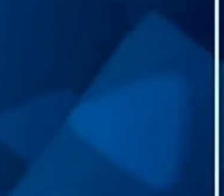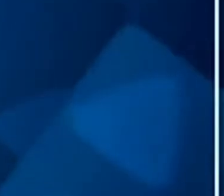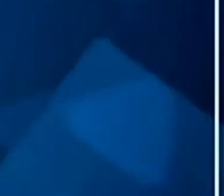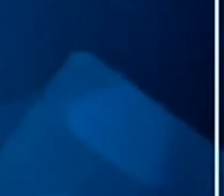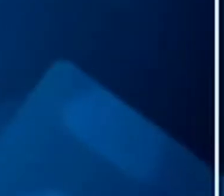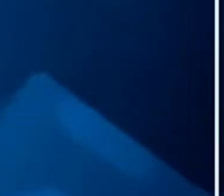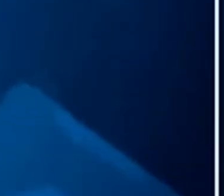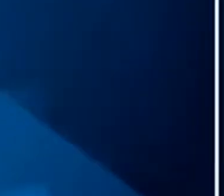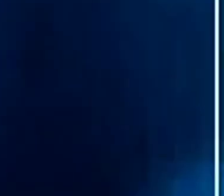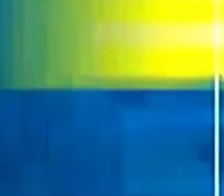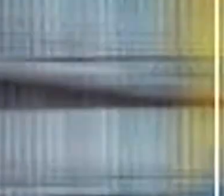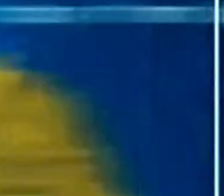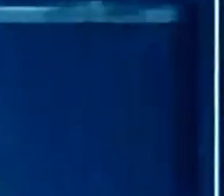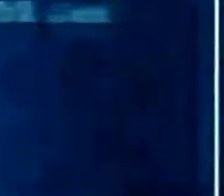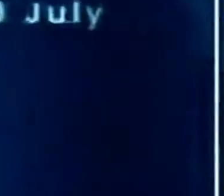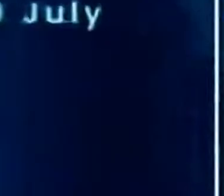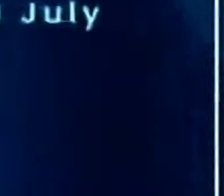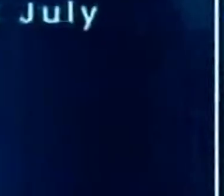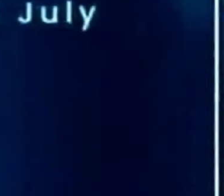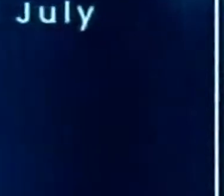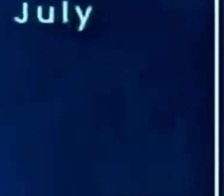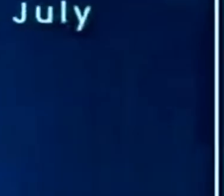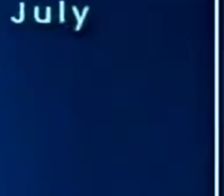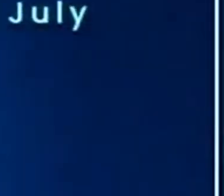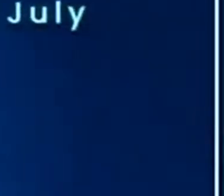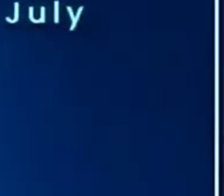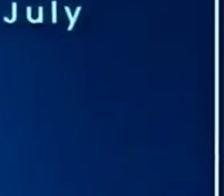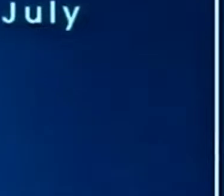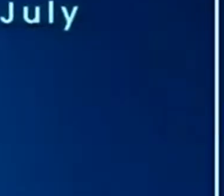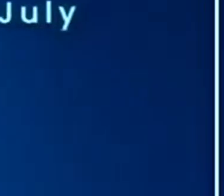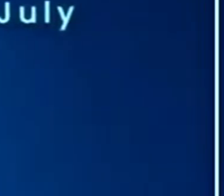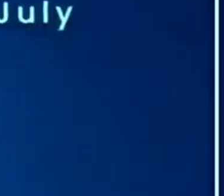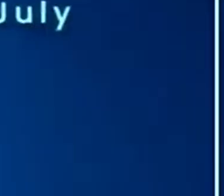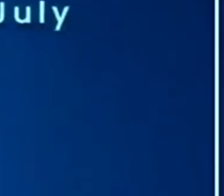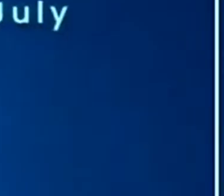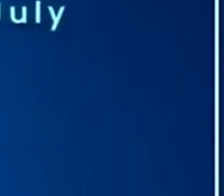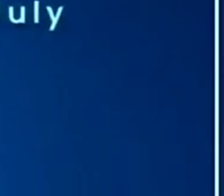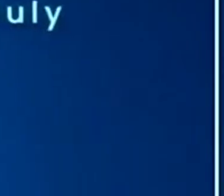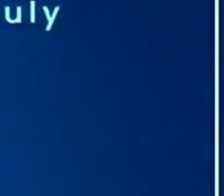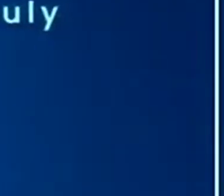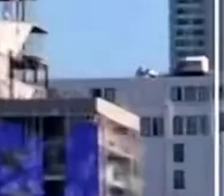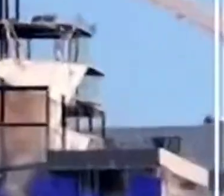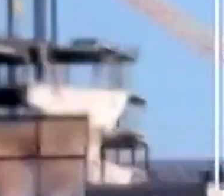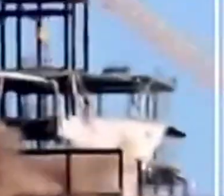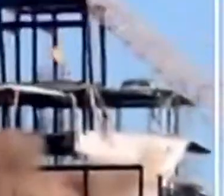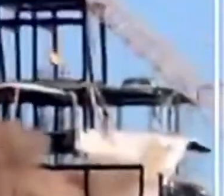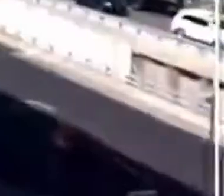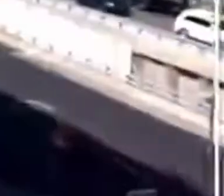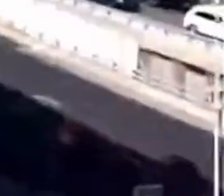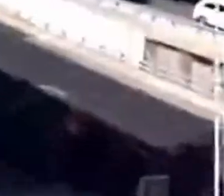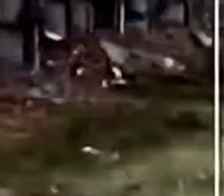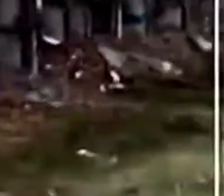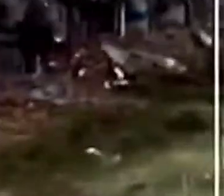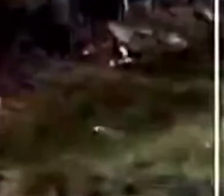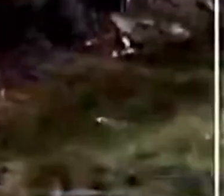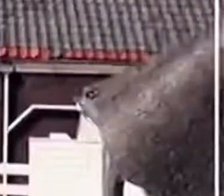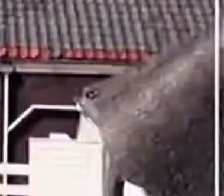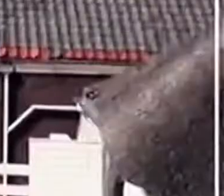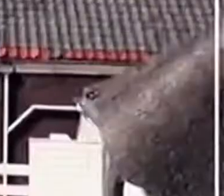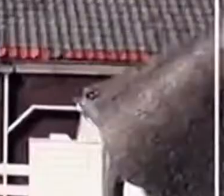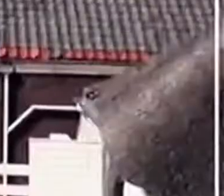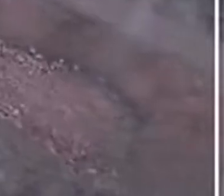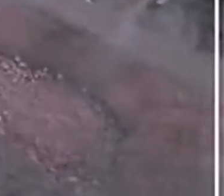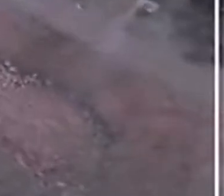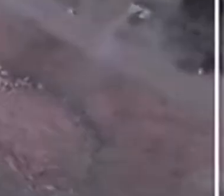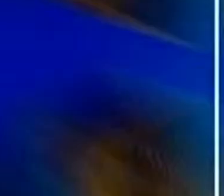This month on DSTV Compact, uncover the incredible natural and man-made reasons behind epic global construction fails.